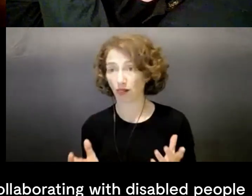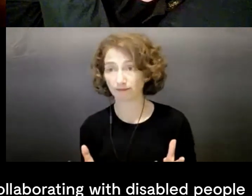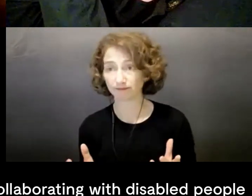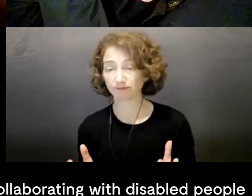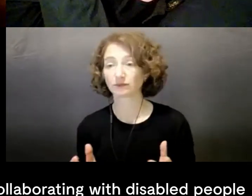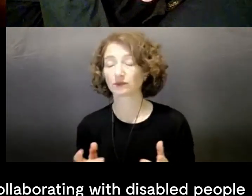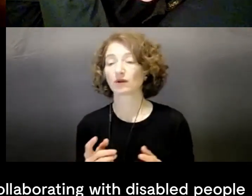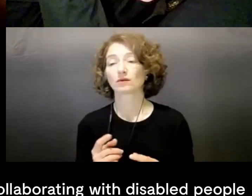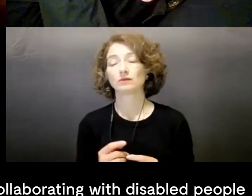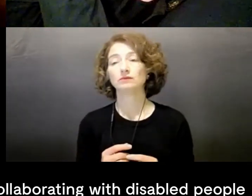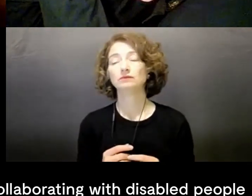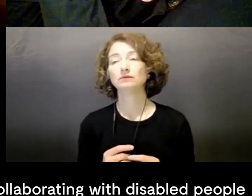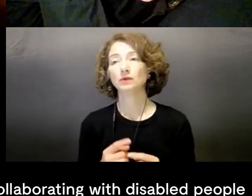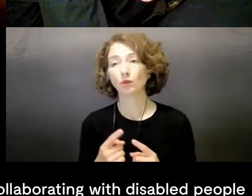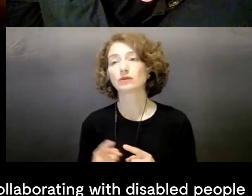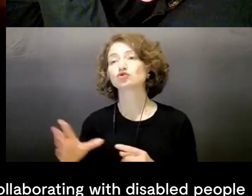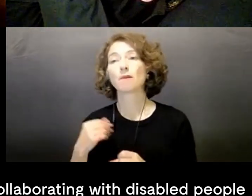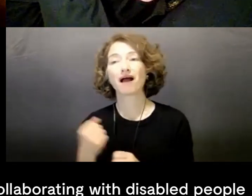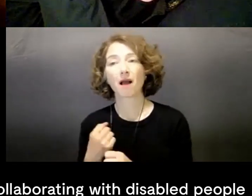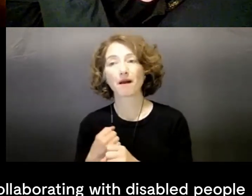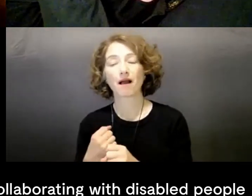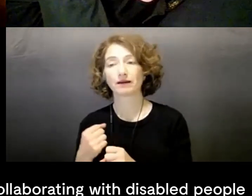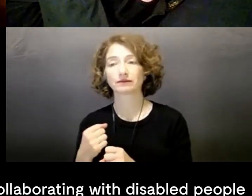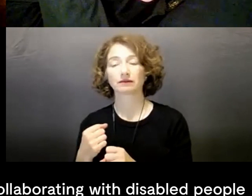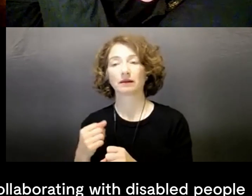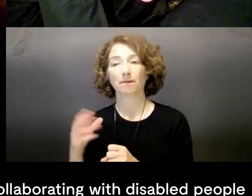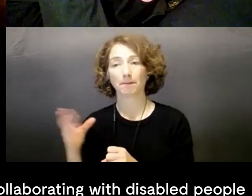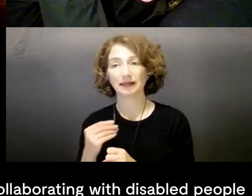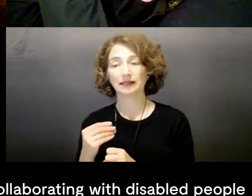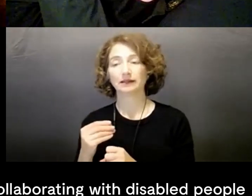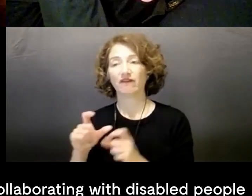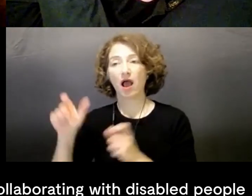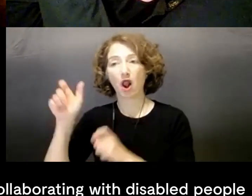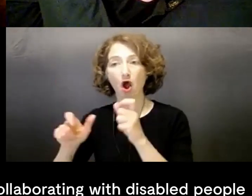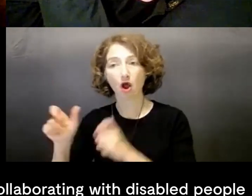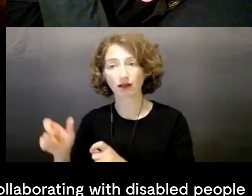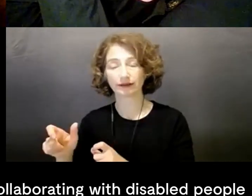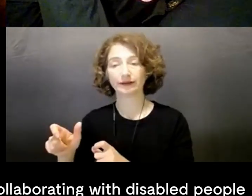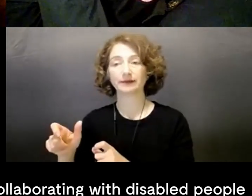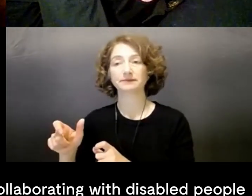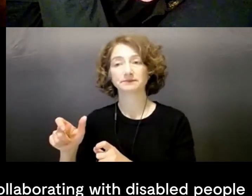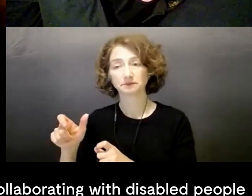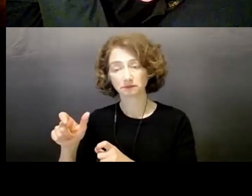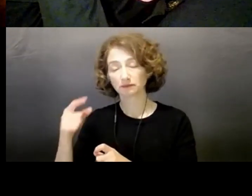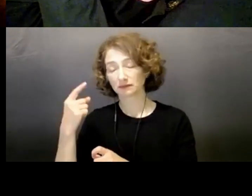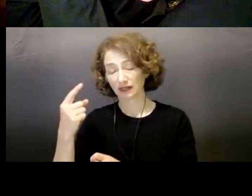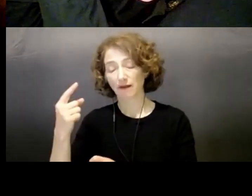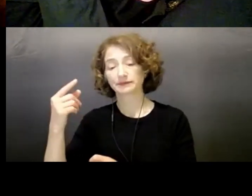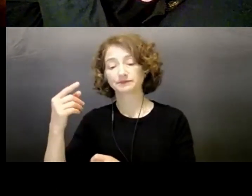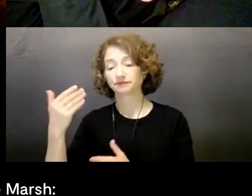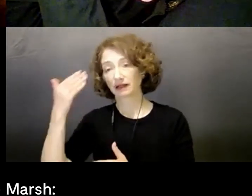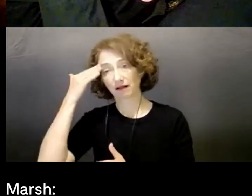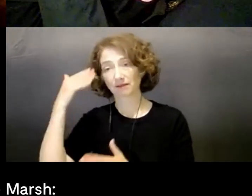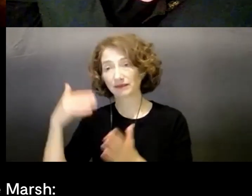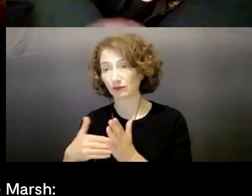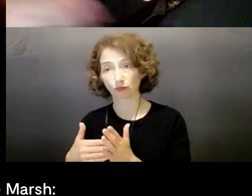lots of experience in collaborating with disabled people who live with a learning disability.